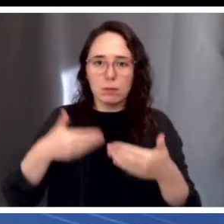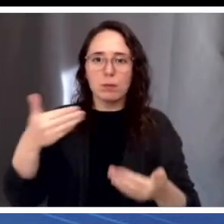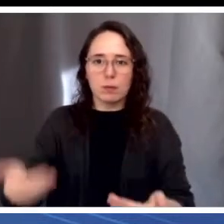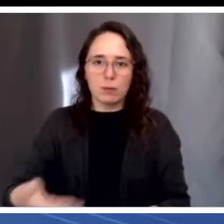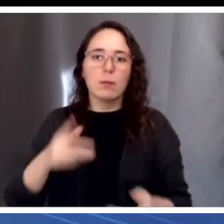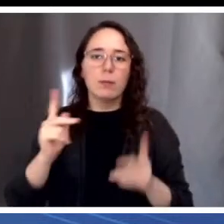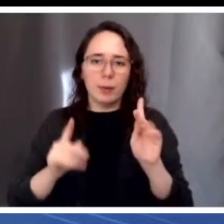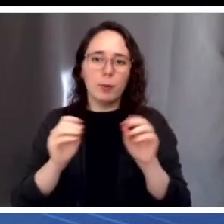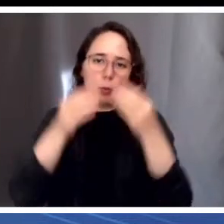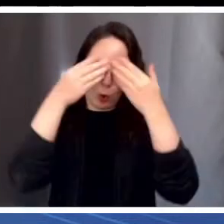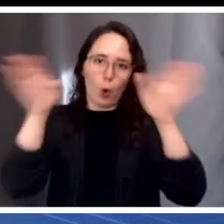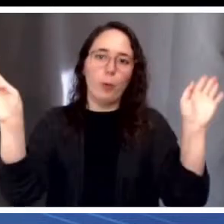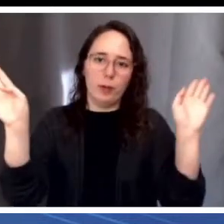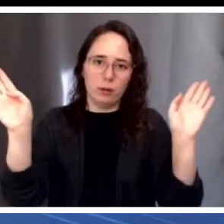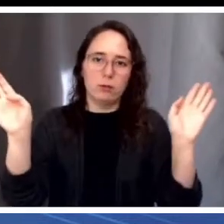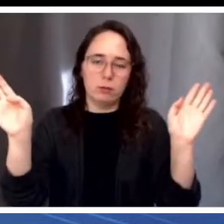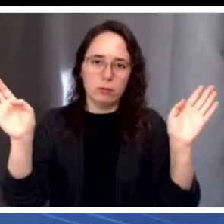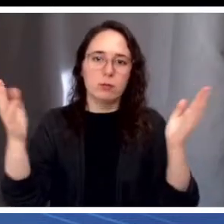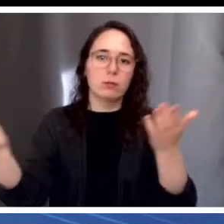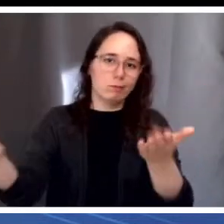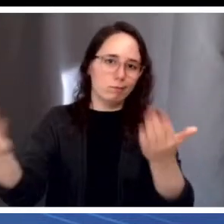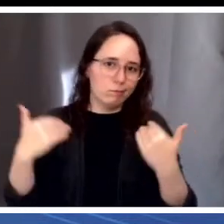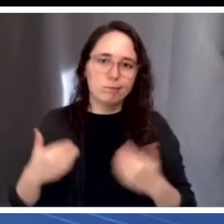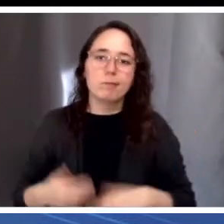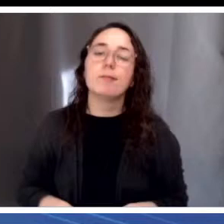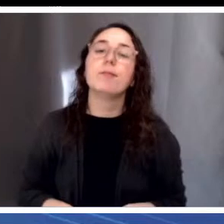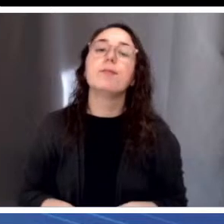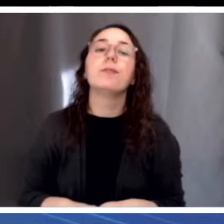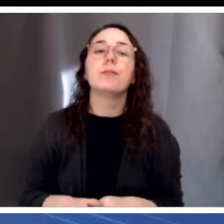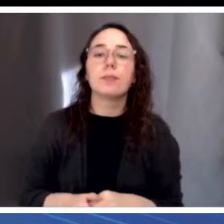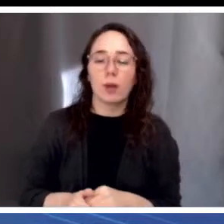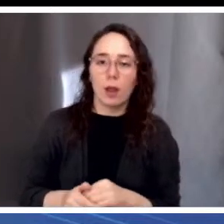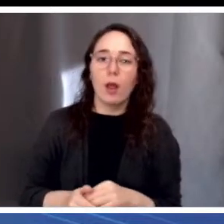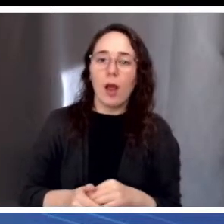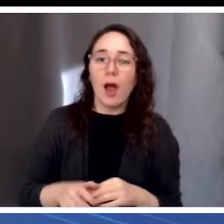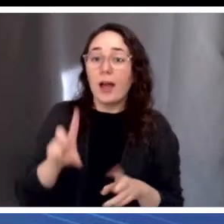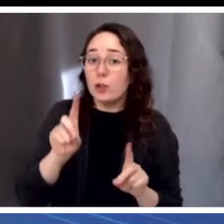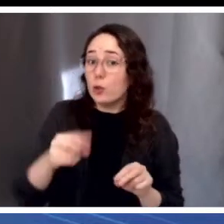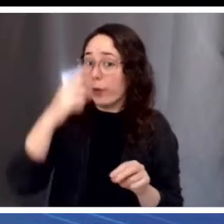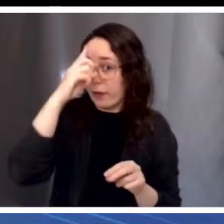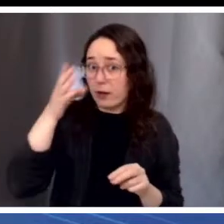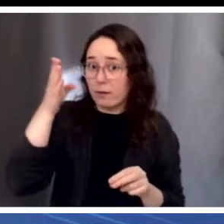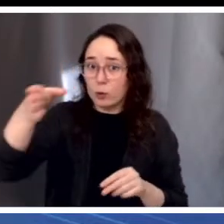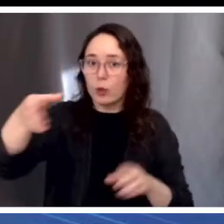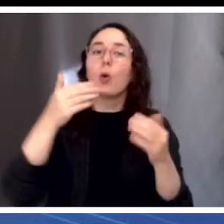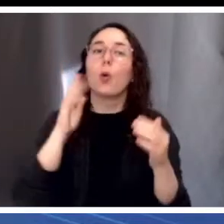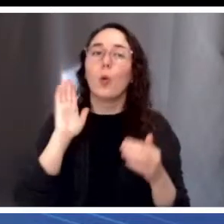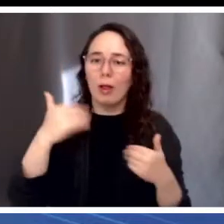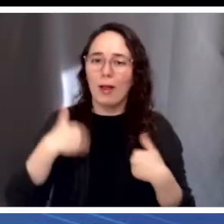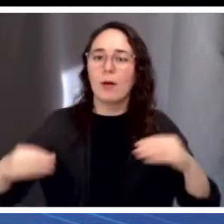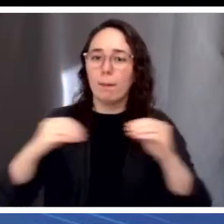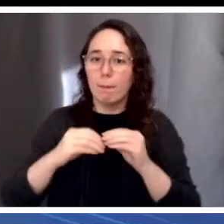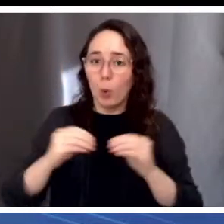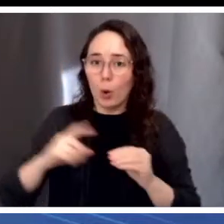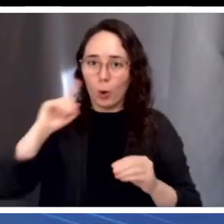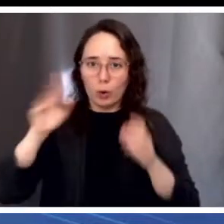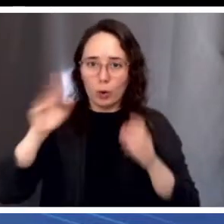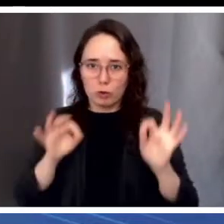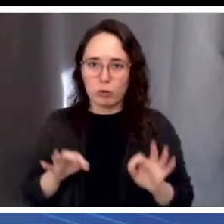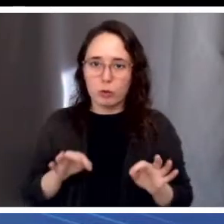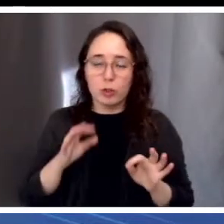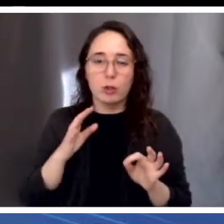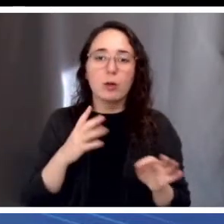more content is going to be audio described, one by virtue of mandate. And of course, naturally, would we like to see that all content